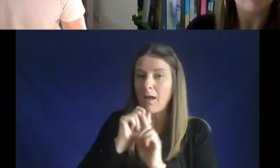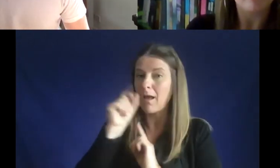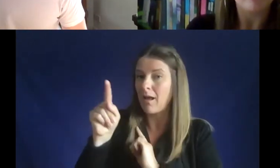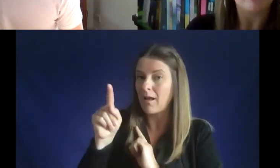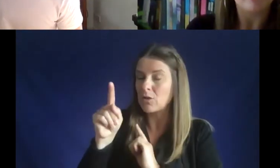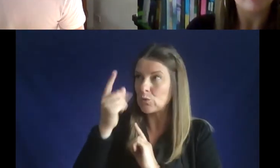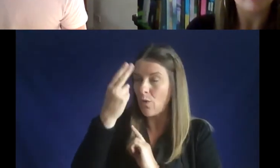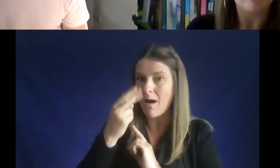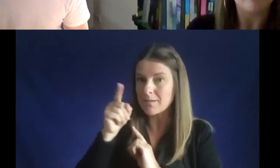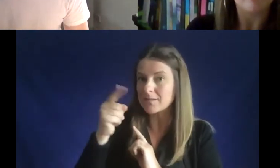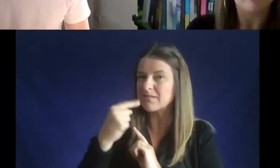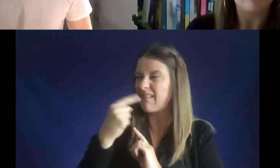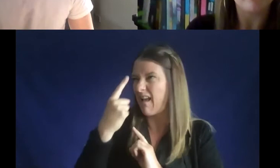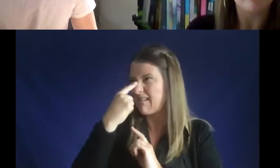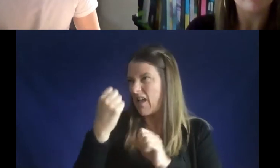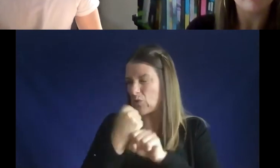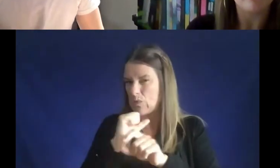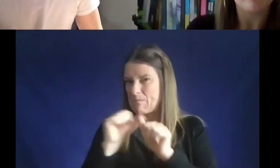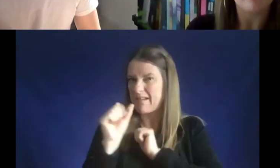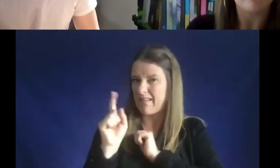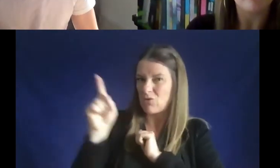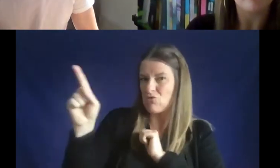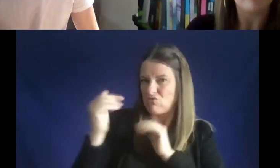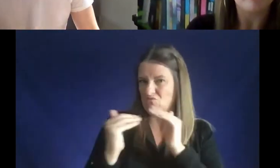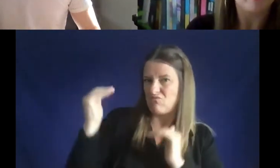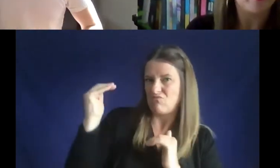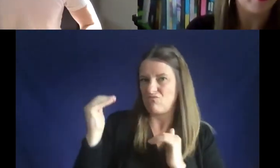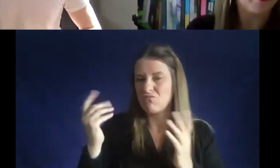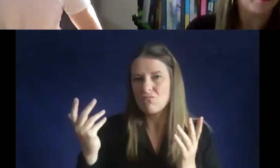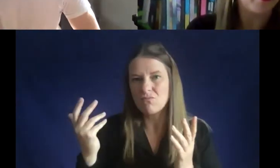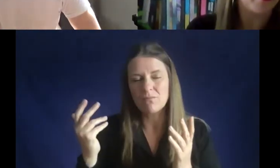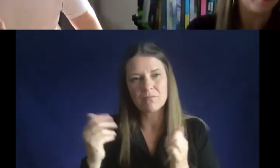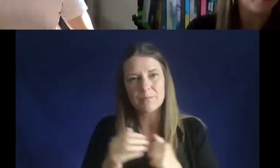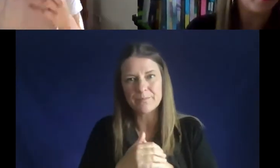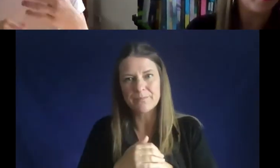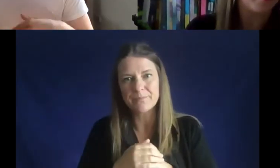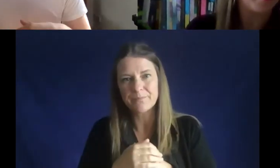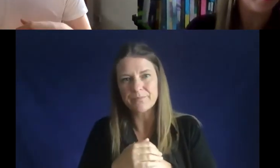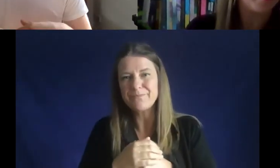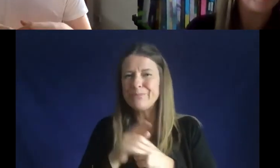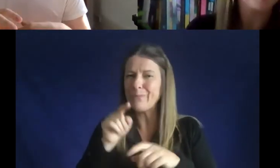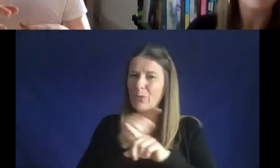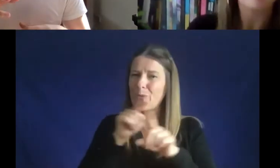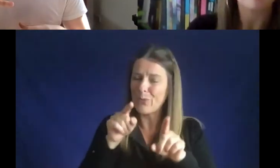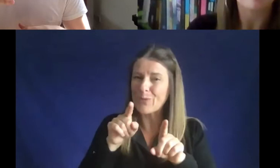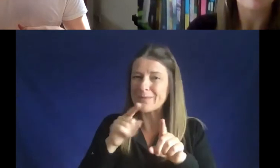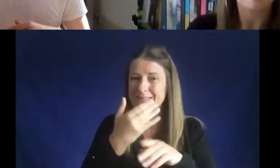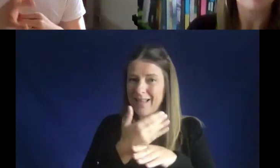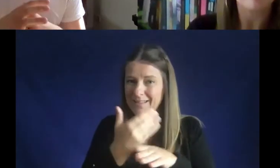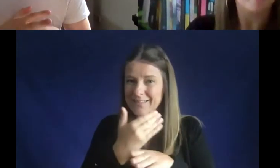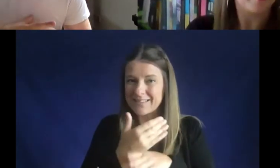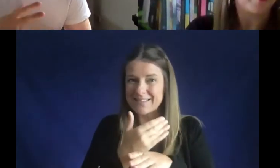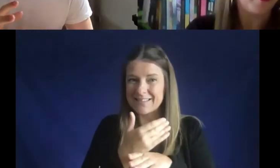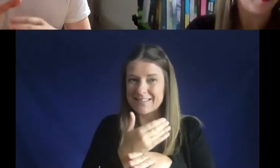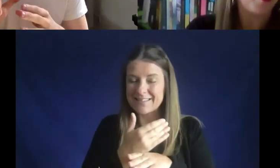draw the poster for the movie about your life, draw a video game character, draw yourself. And then all of these in the